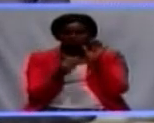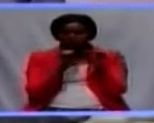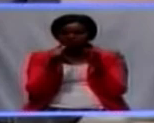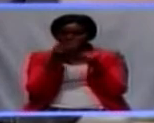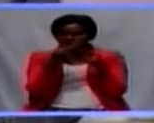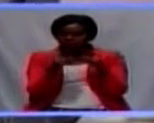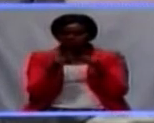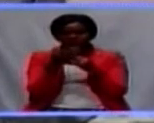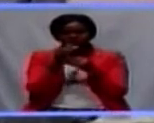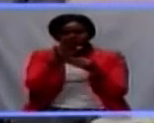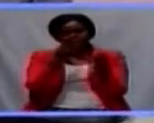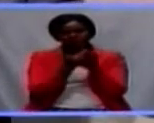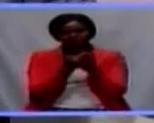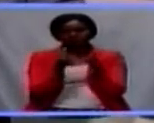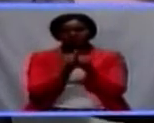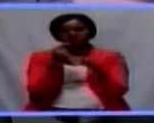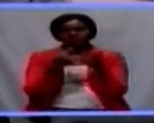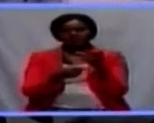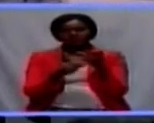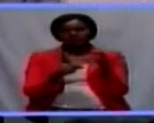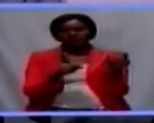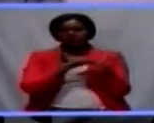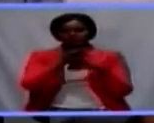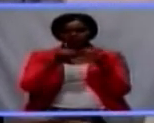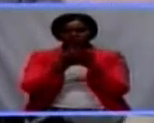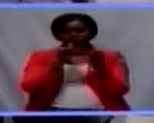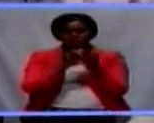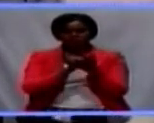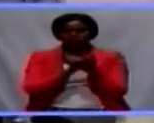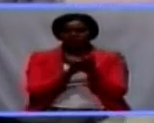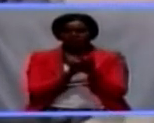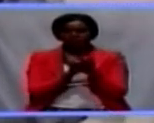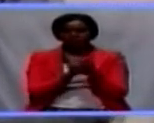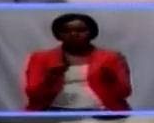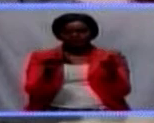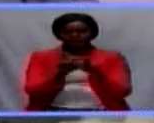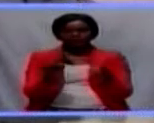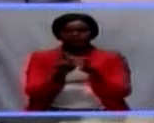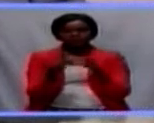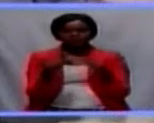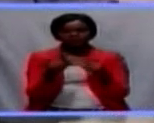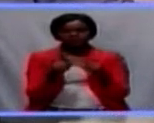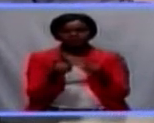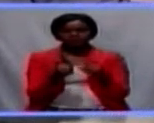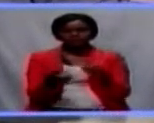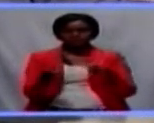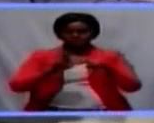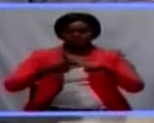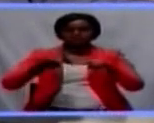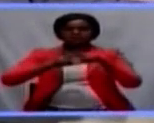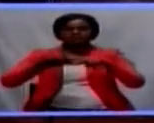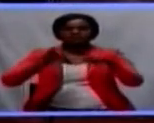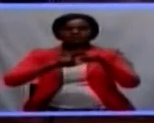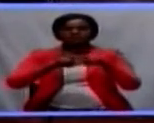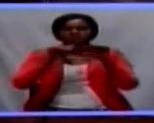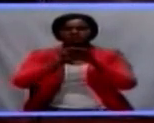tax money. As far as they were concerned, all that was their income, and they, in the meantime, they were accumulating tax liabilities on their